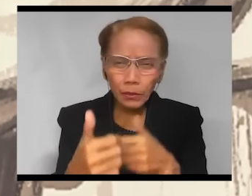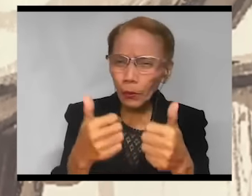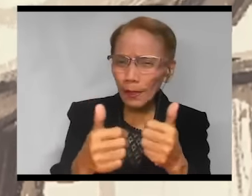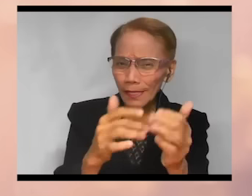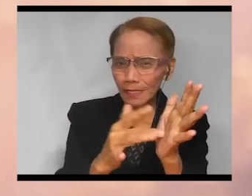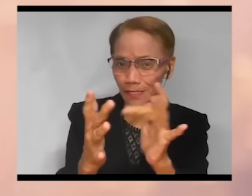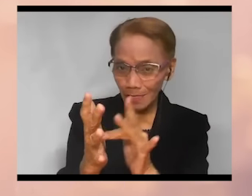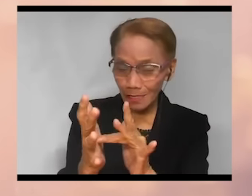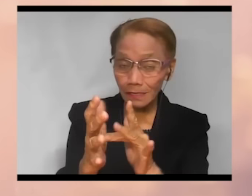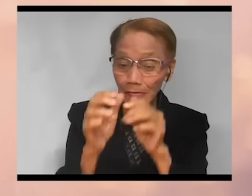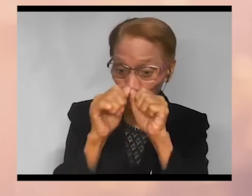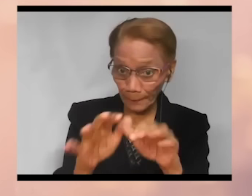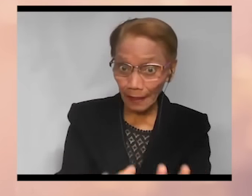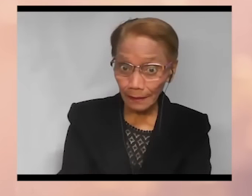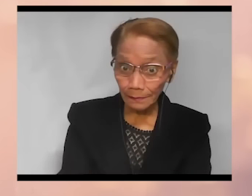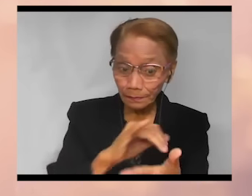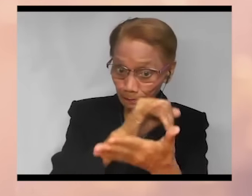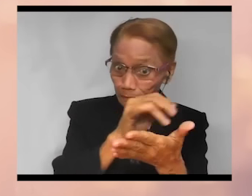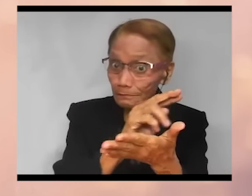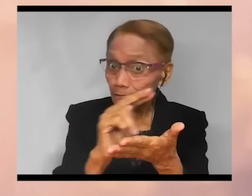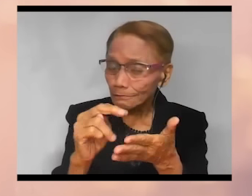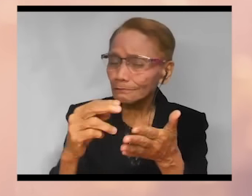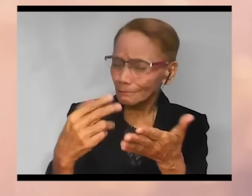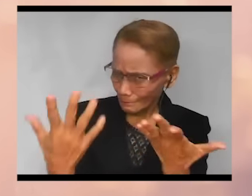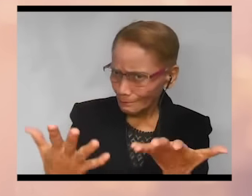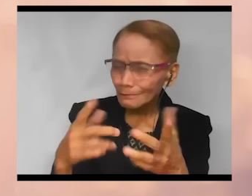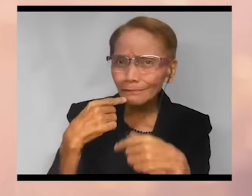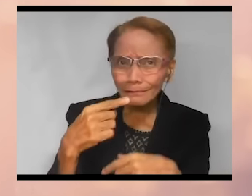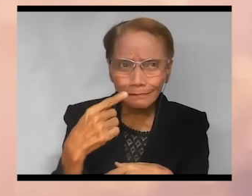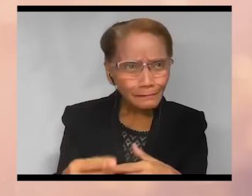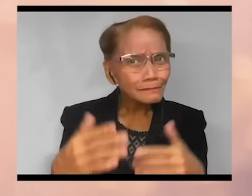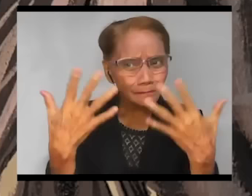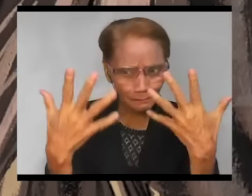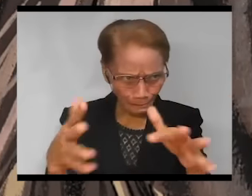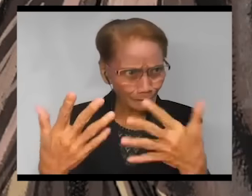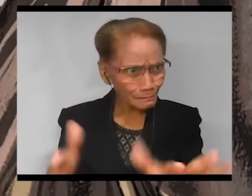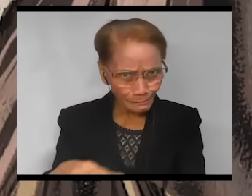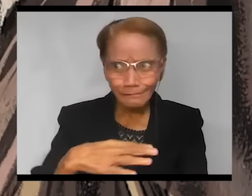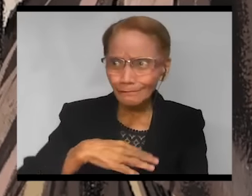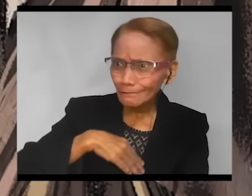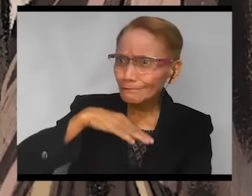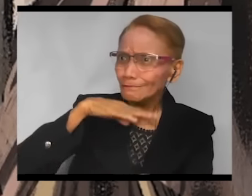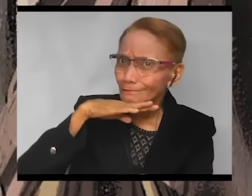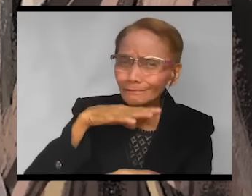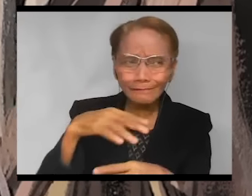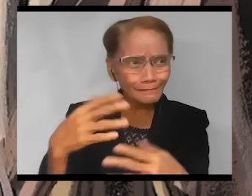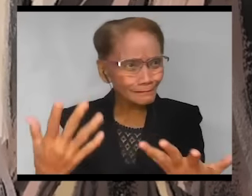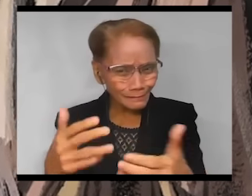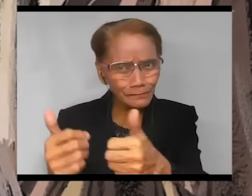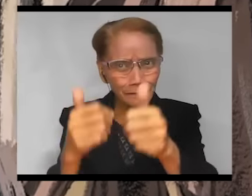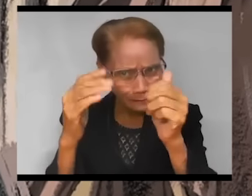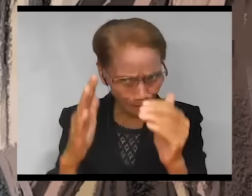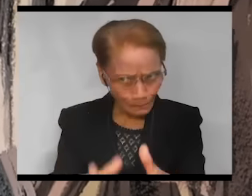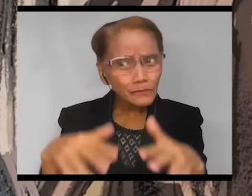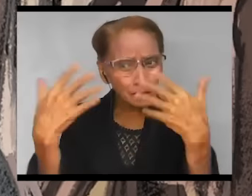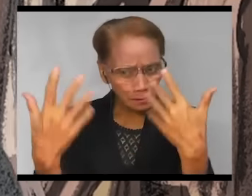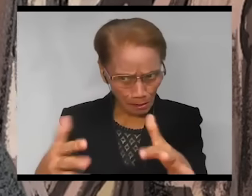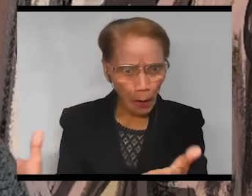blessed. St. John tells us that when everyone had their fill, the disciples were still able to